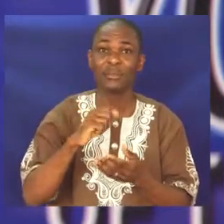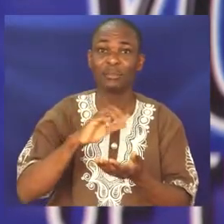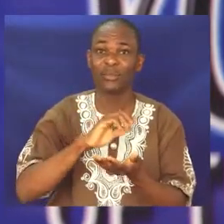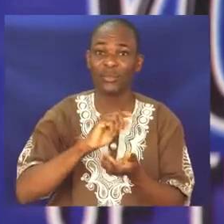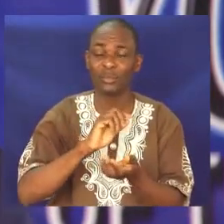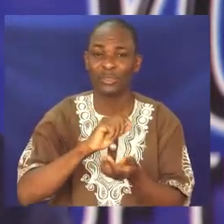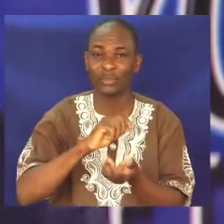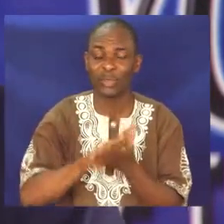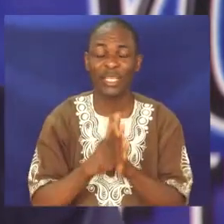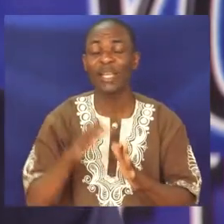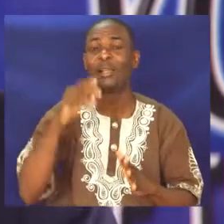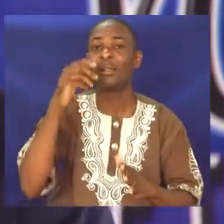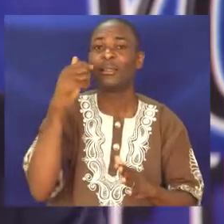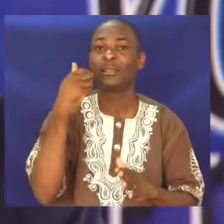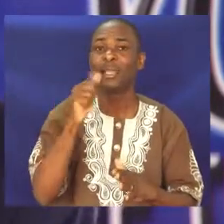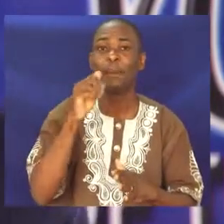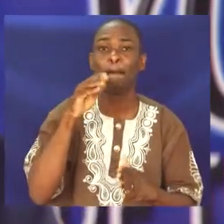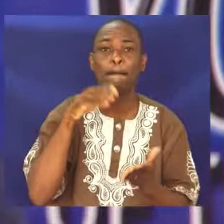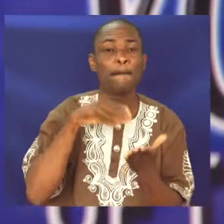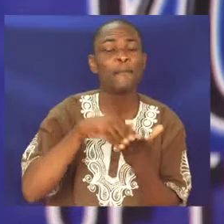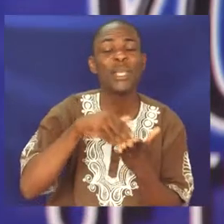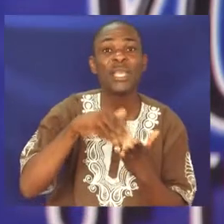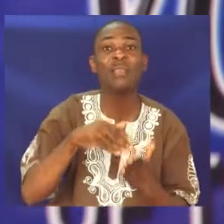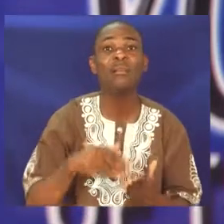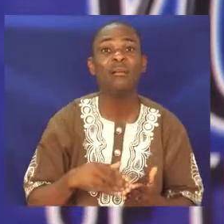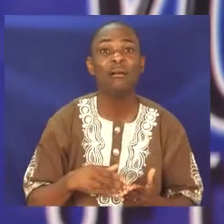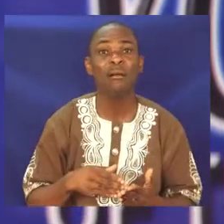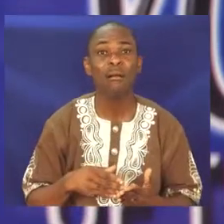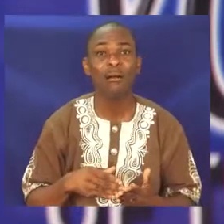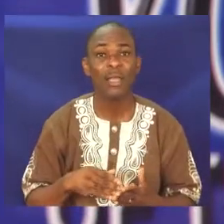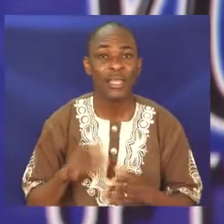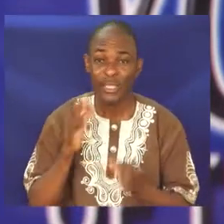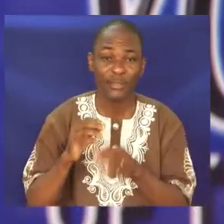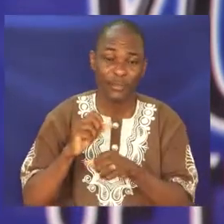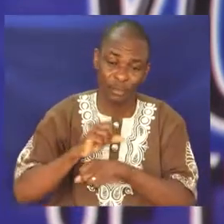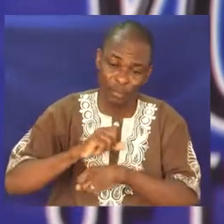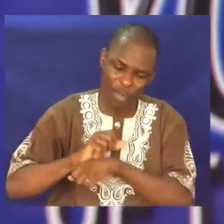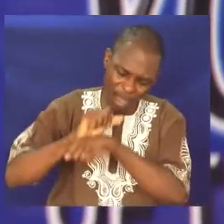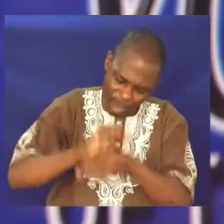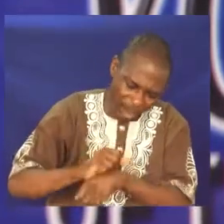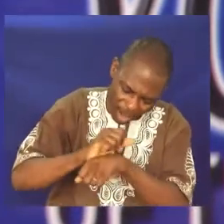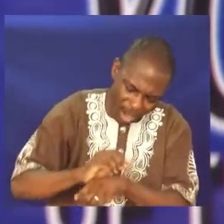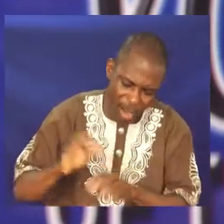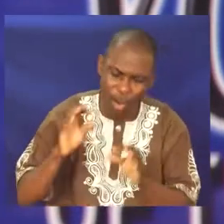Now, Kufado, and Kunimidino, baby, I bet me a general home at your Kako Dro, and the dear Abrofo Efreno,